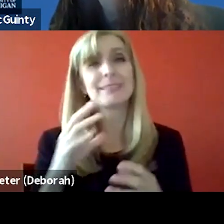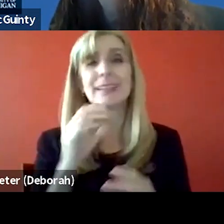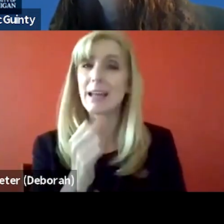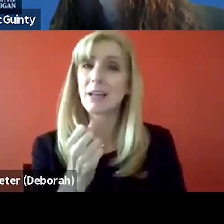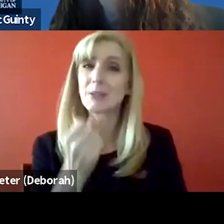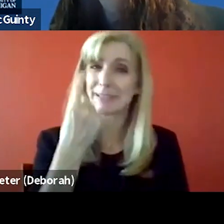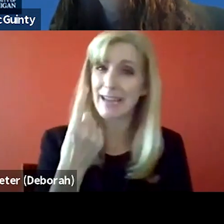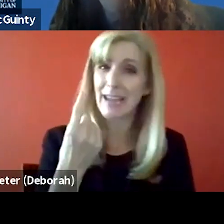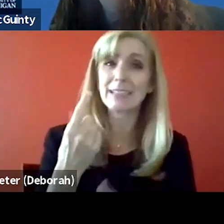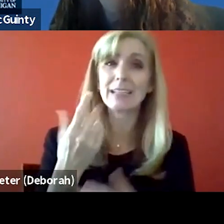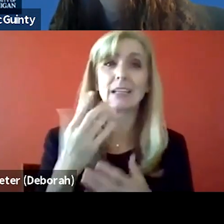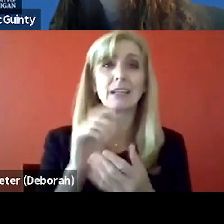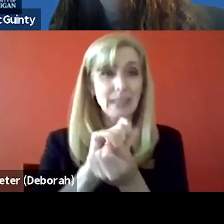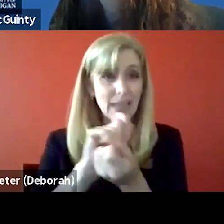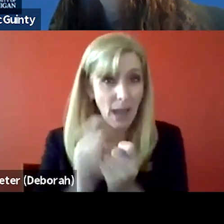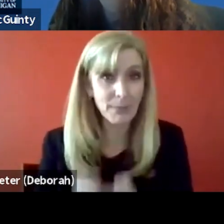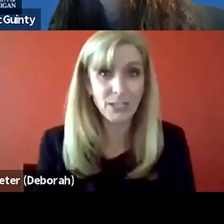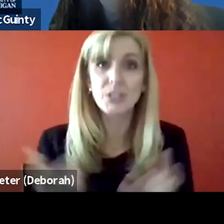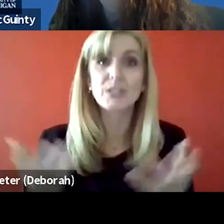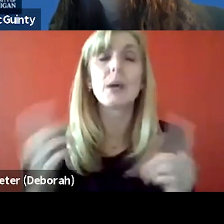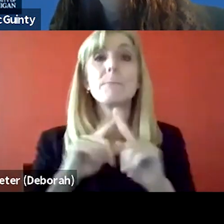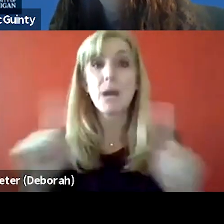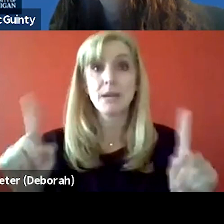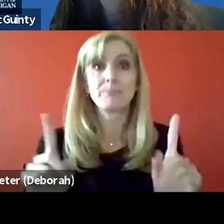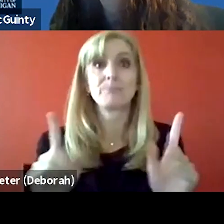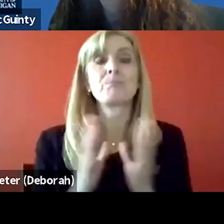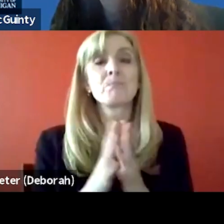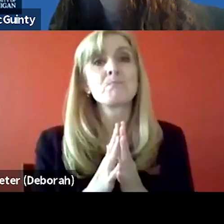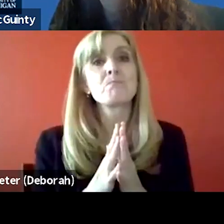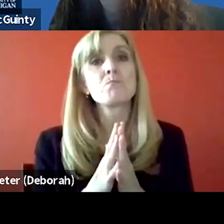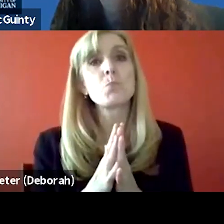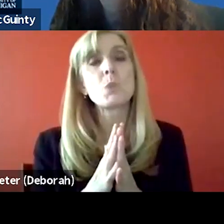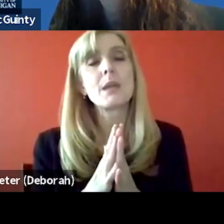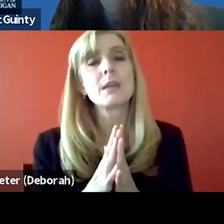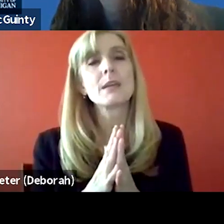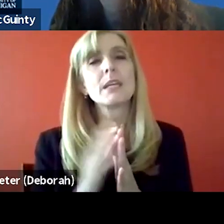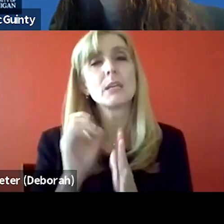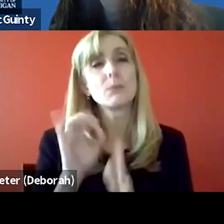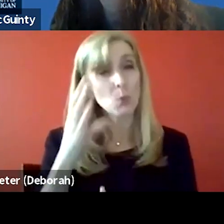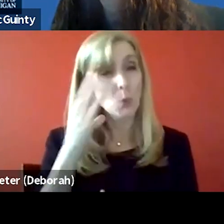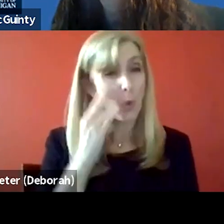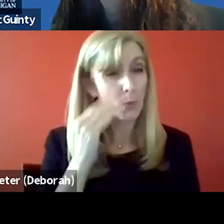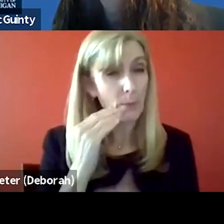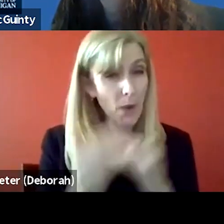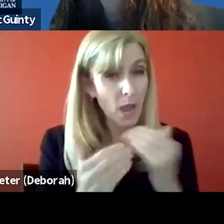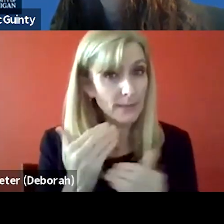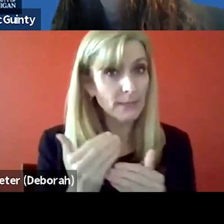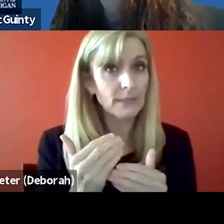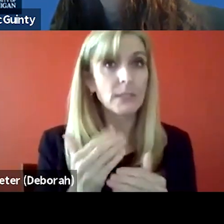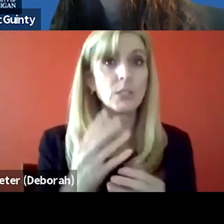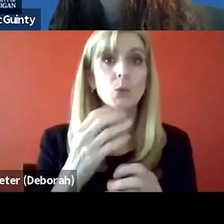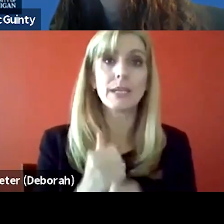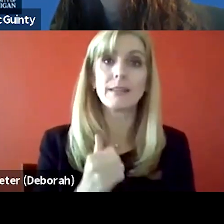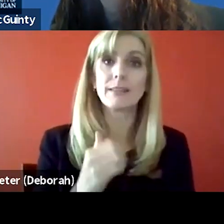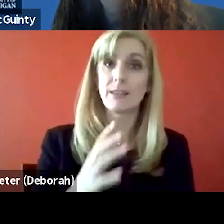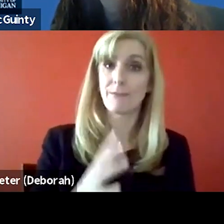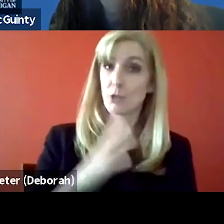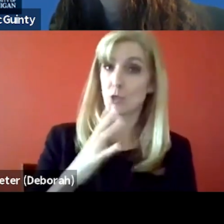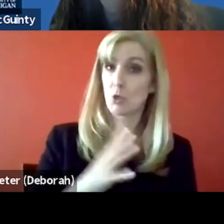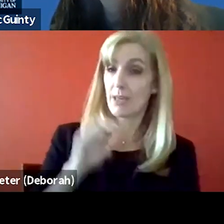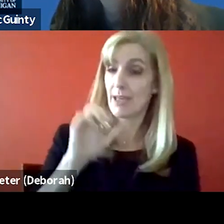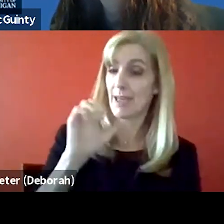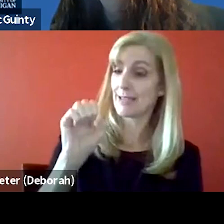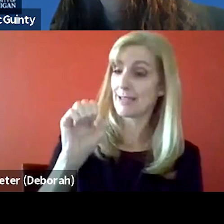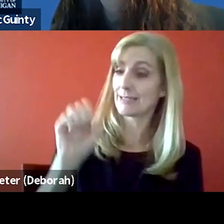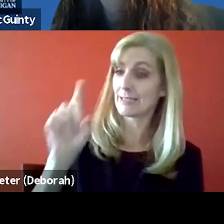what sort of accommodations they receive. However, if you do go through the process of getting the official SSD form,